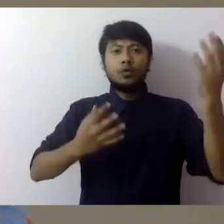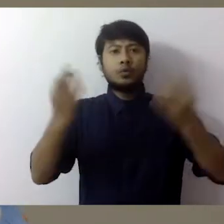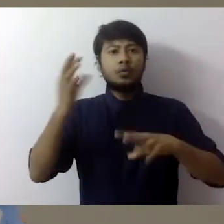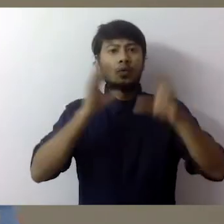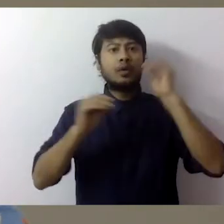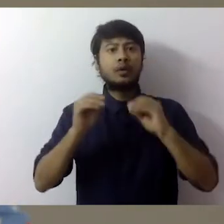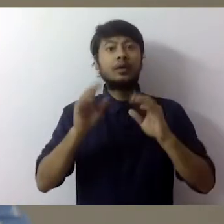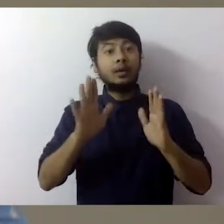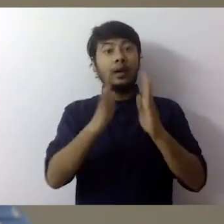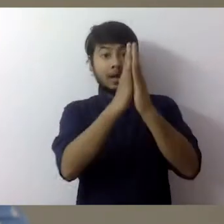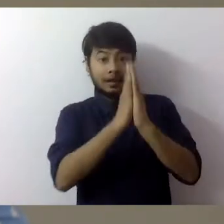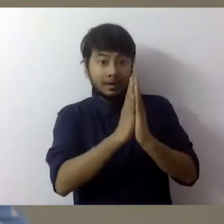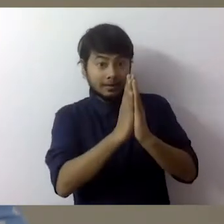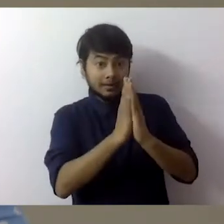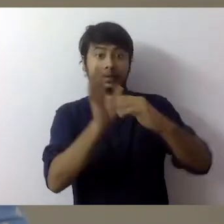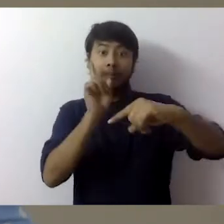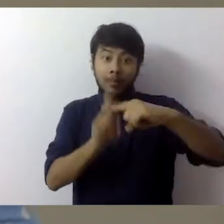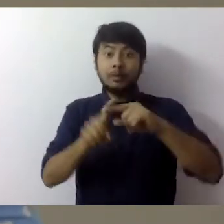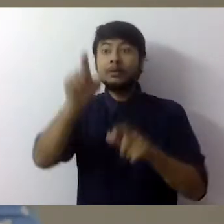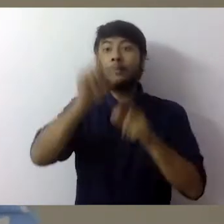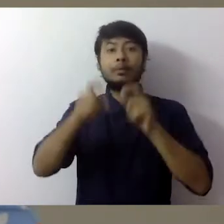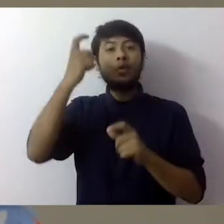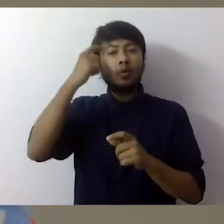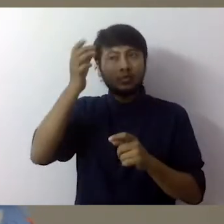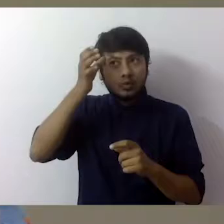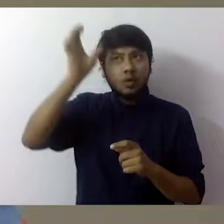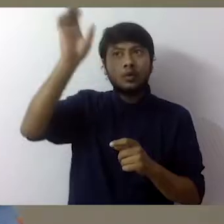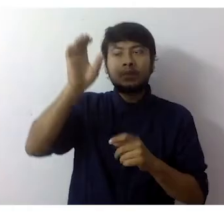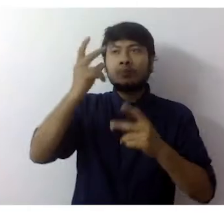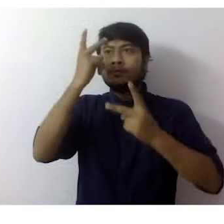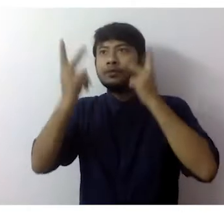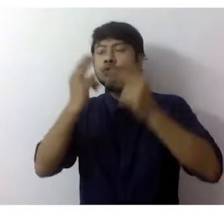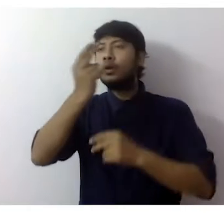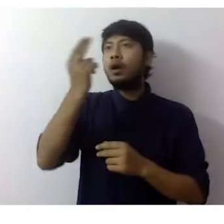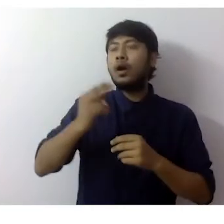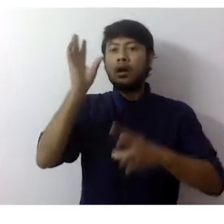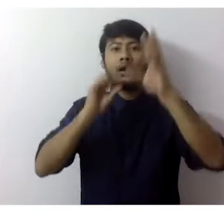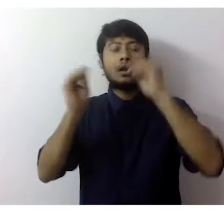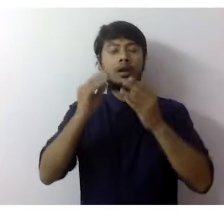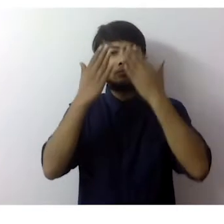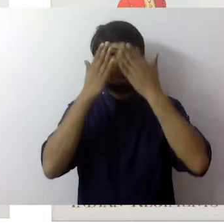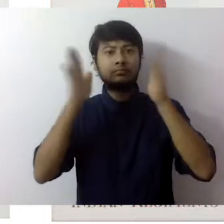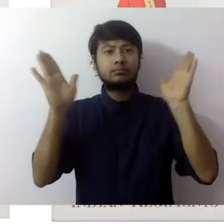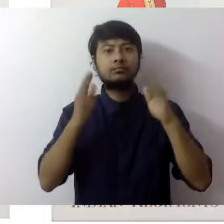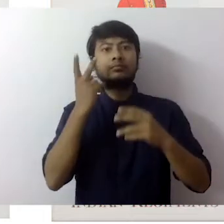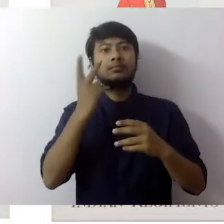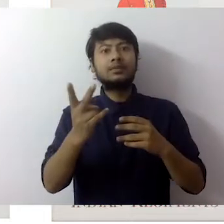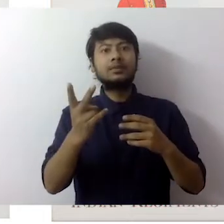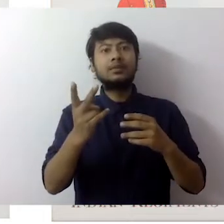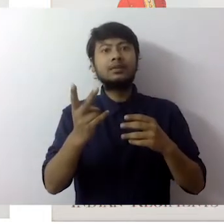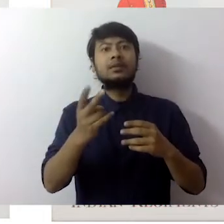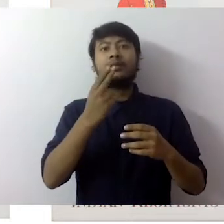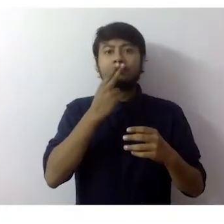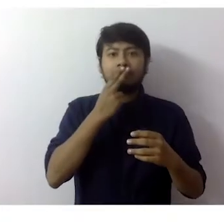visual but also forming new ideological conceptions of the nation itself. Textile mill labels, matchbox and